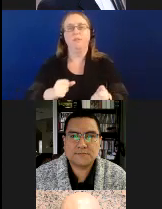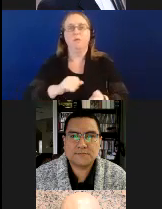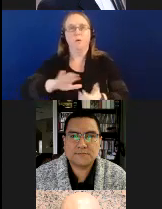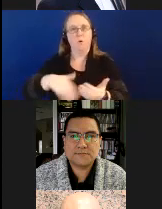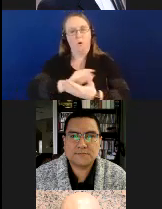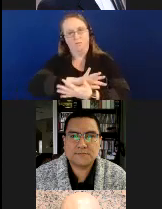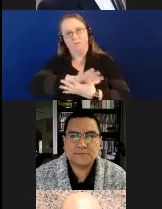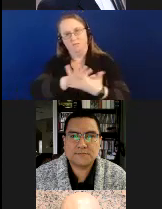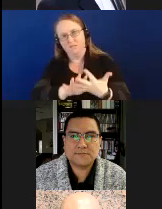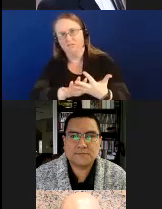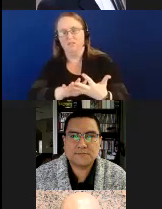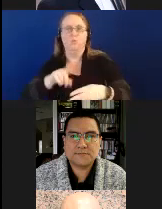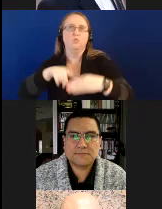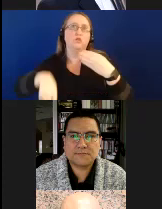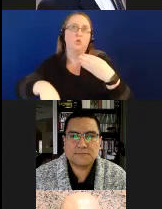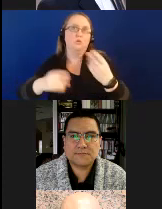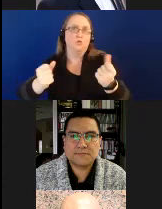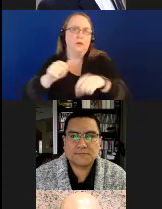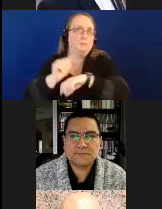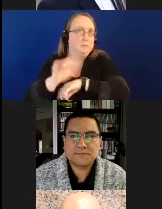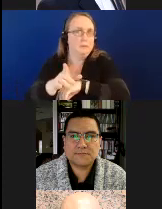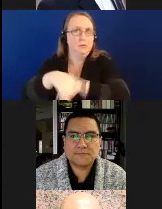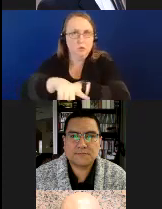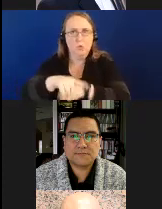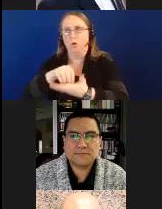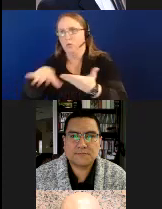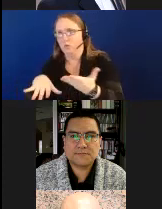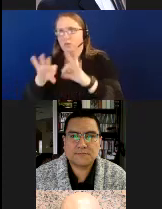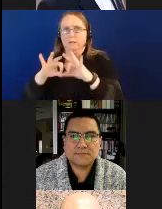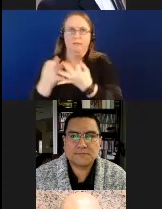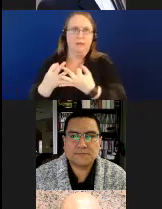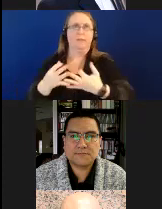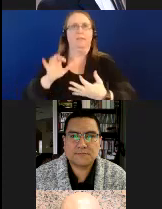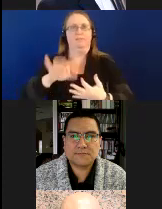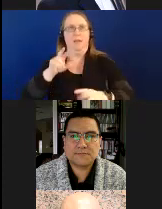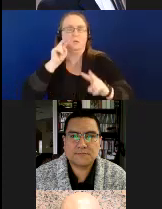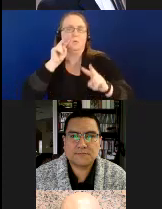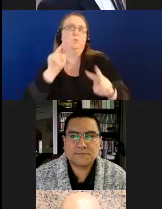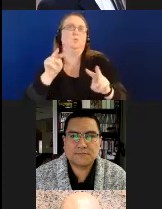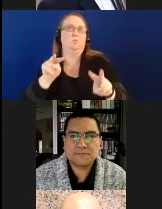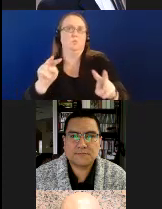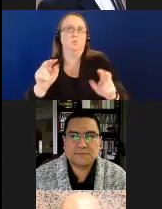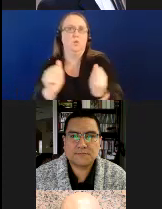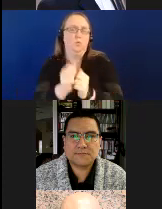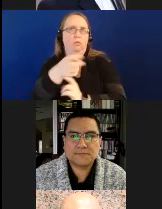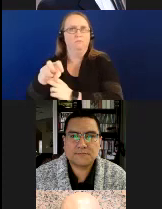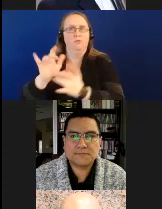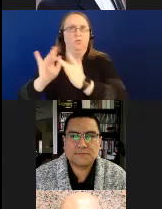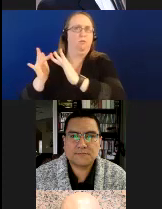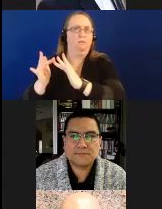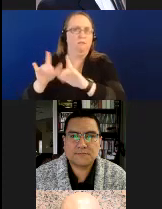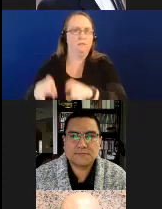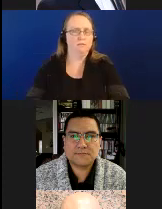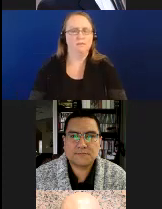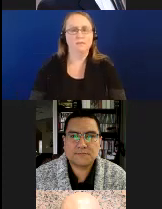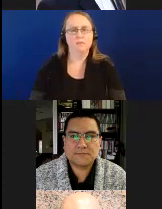the results back quicker to you all, as well as students and families, is something that we're looking forward to with the move to online. So I'm going